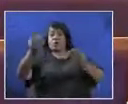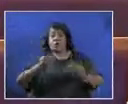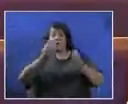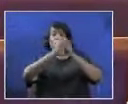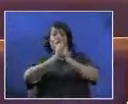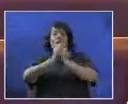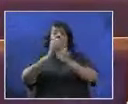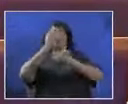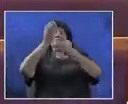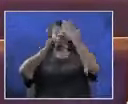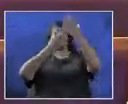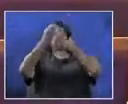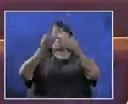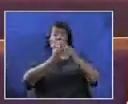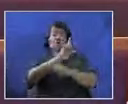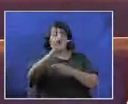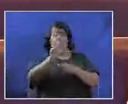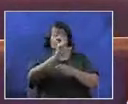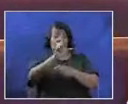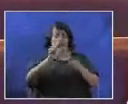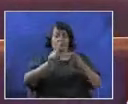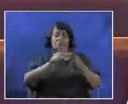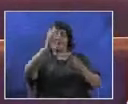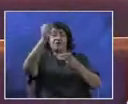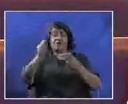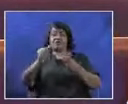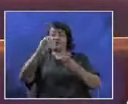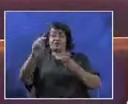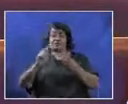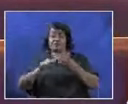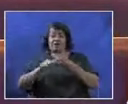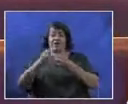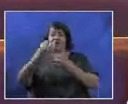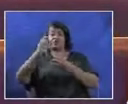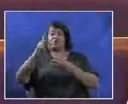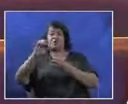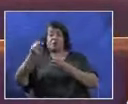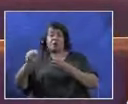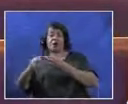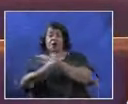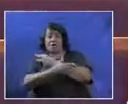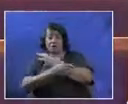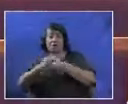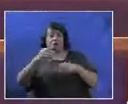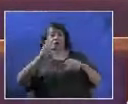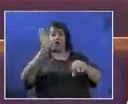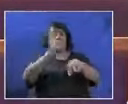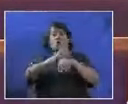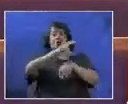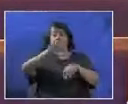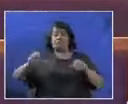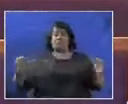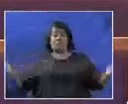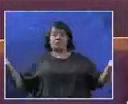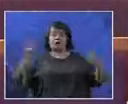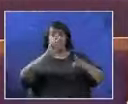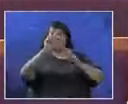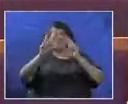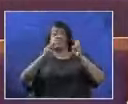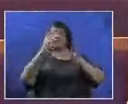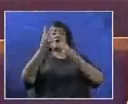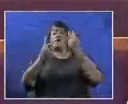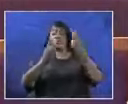our Louisville campus, Southern Indiana campus, Hardin County, Dosker Manor, and all the viewers on